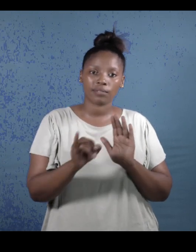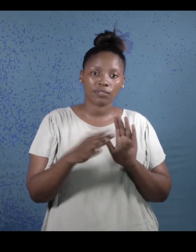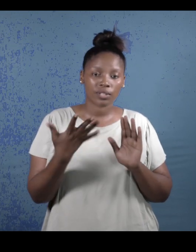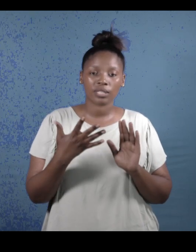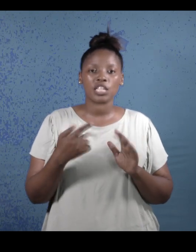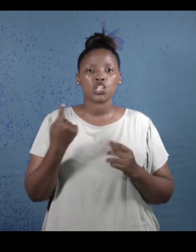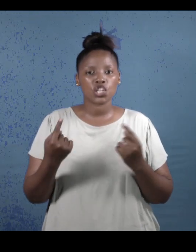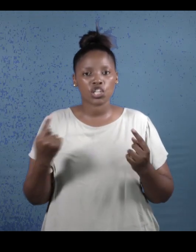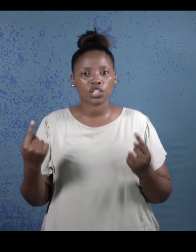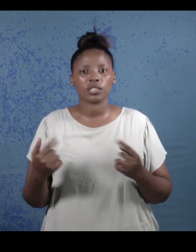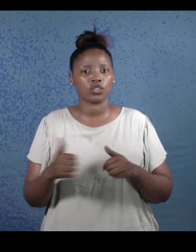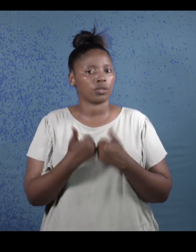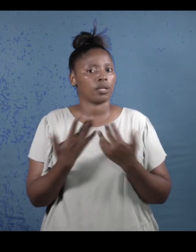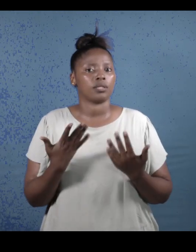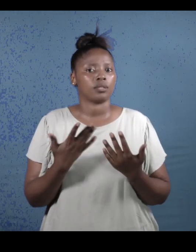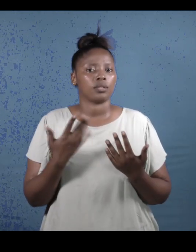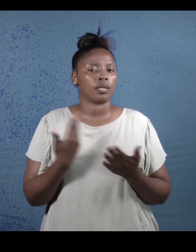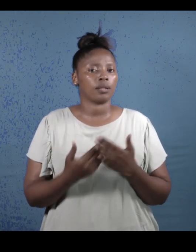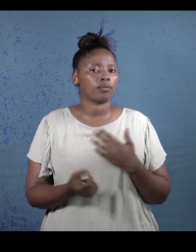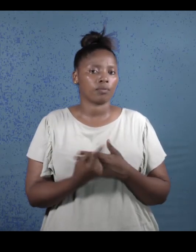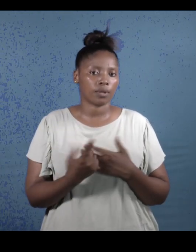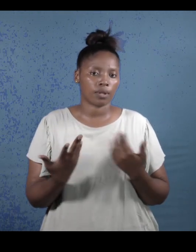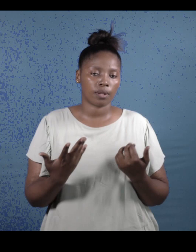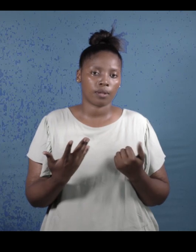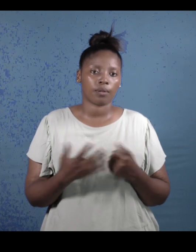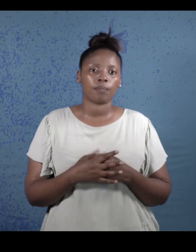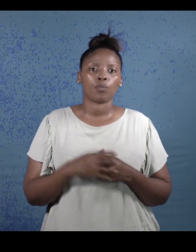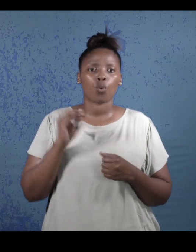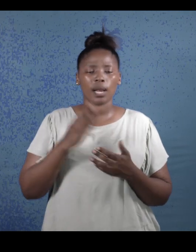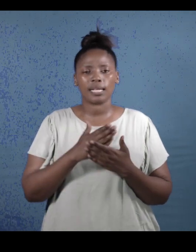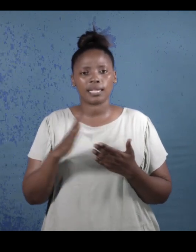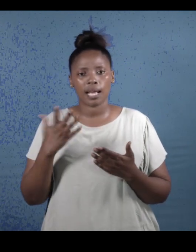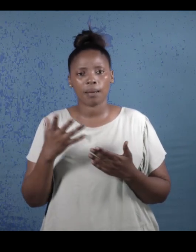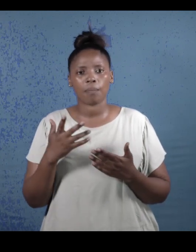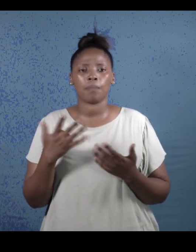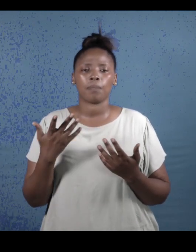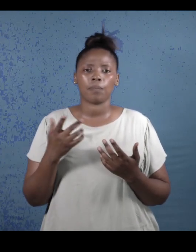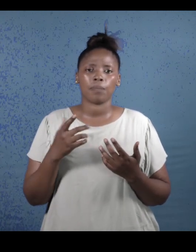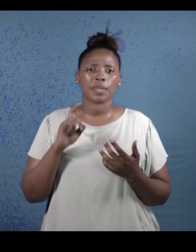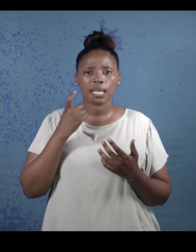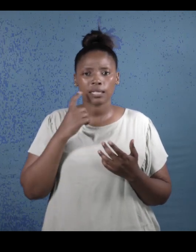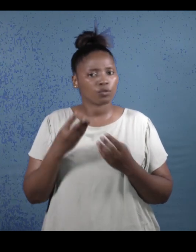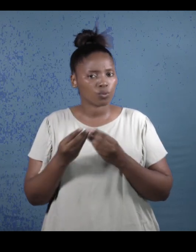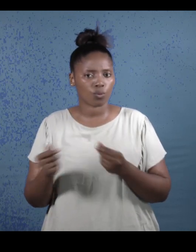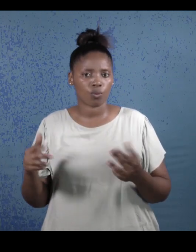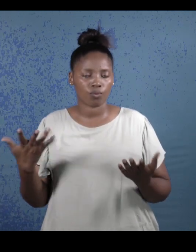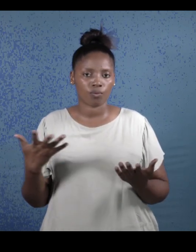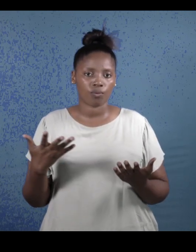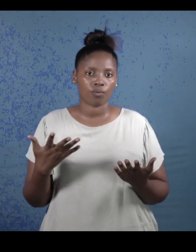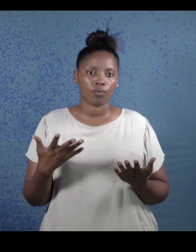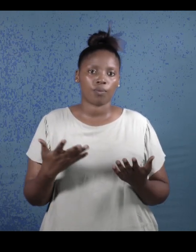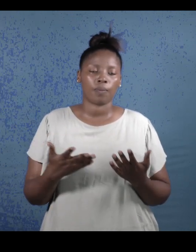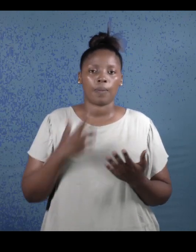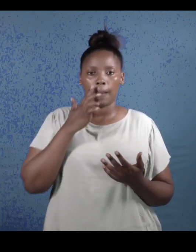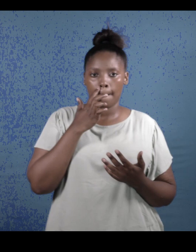risk. And in project management, there's 4 common ways to respond to risks. You can find ways to reduce the